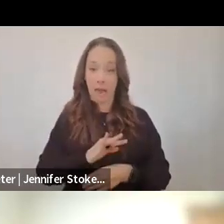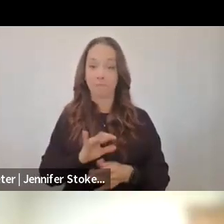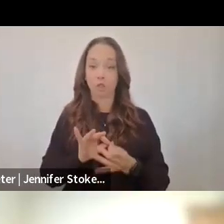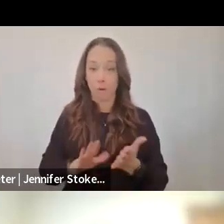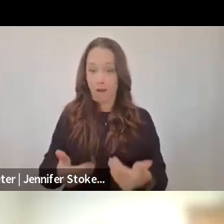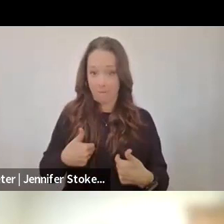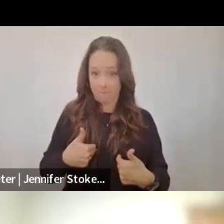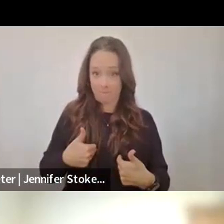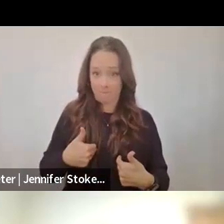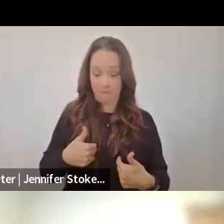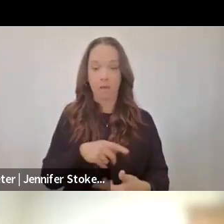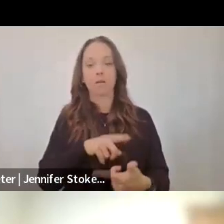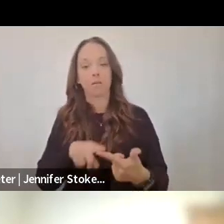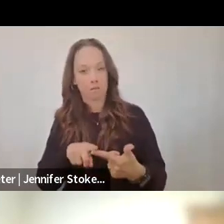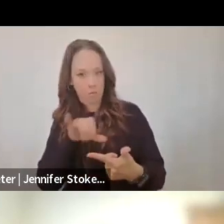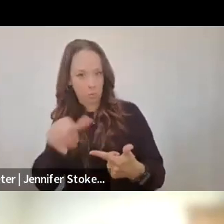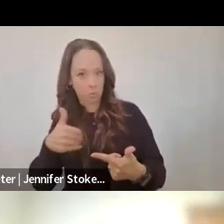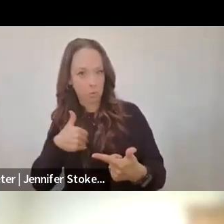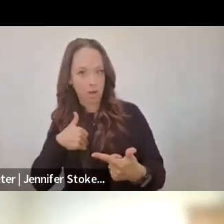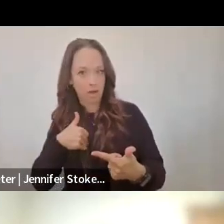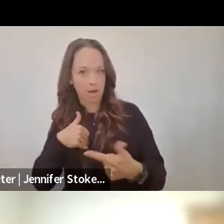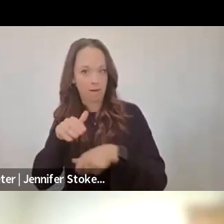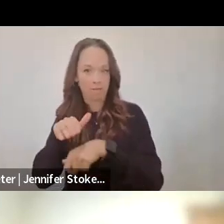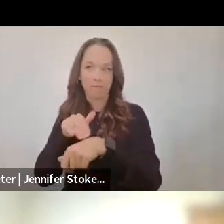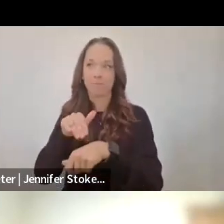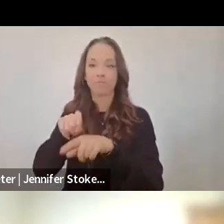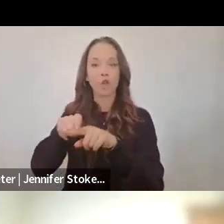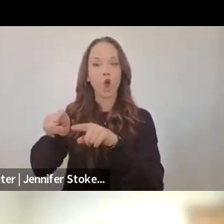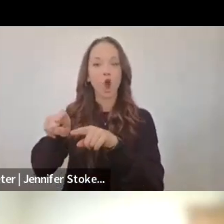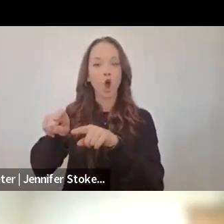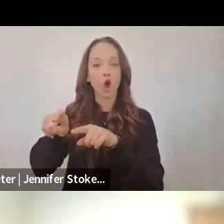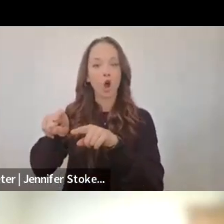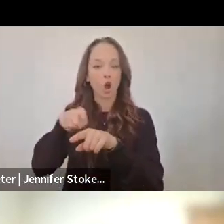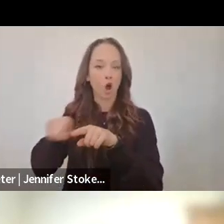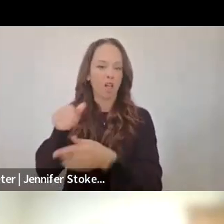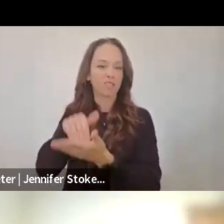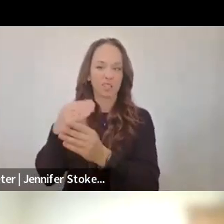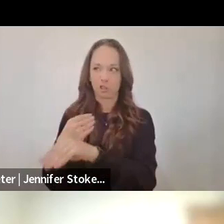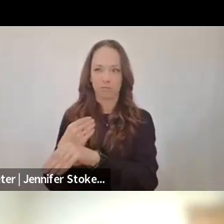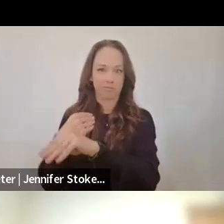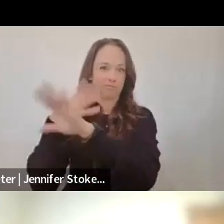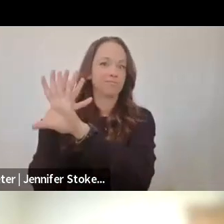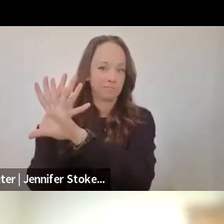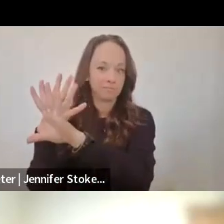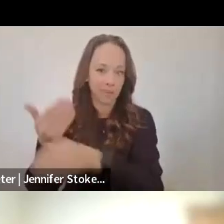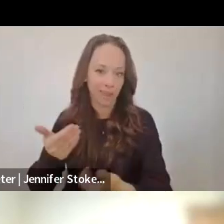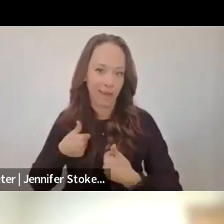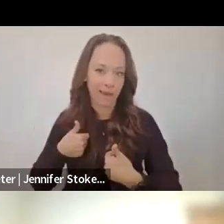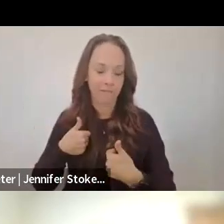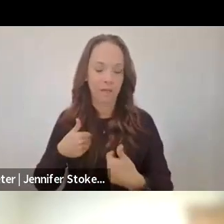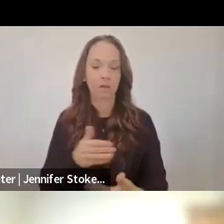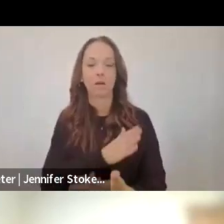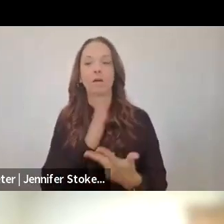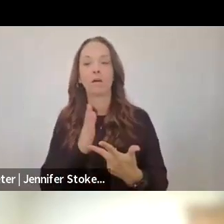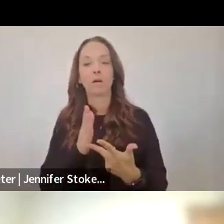our interpreters who work at a call center type environment, and they provide language services to our patients. And we